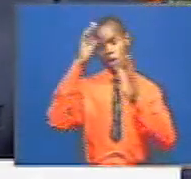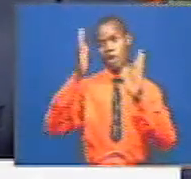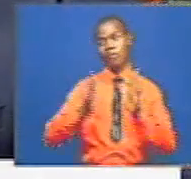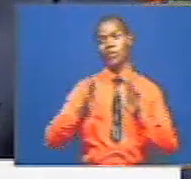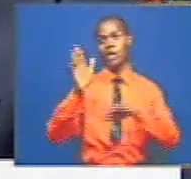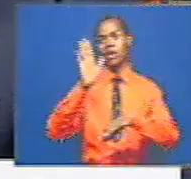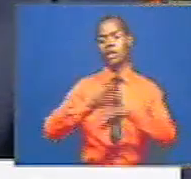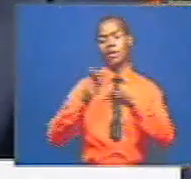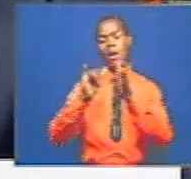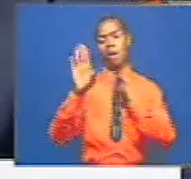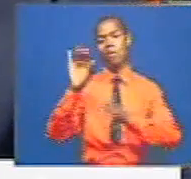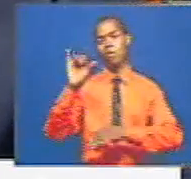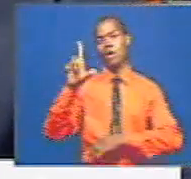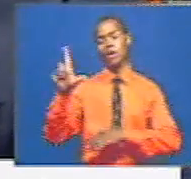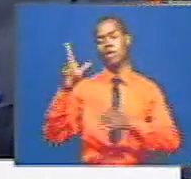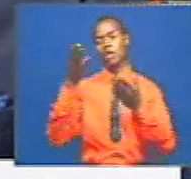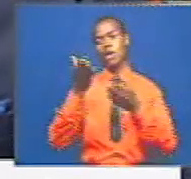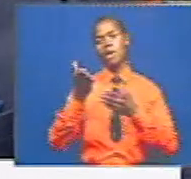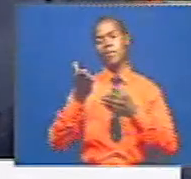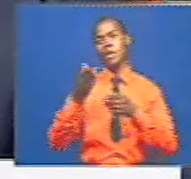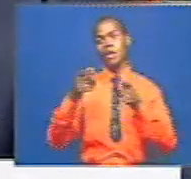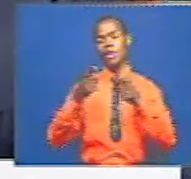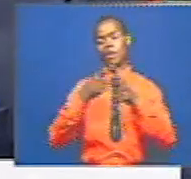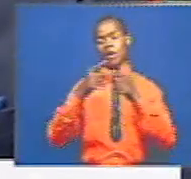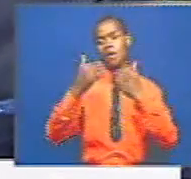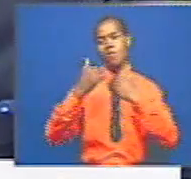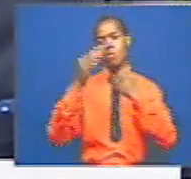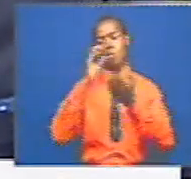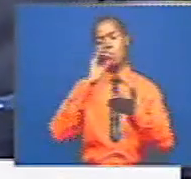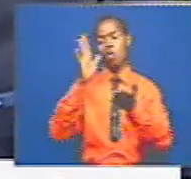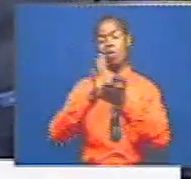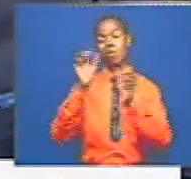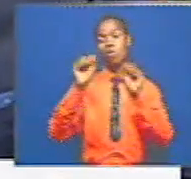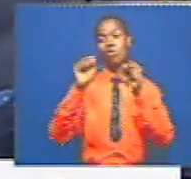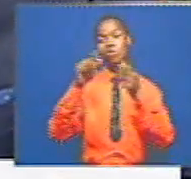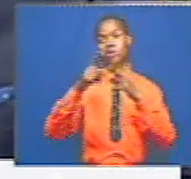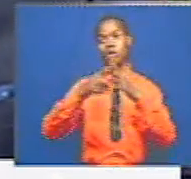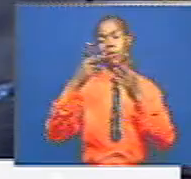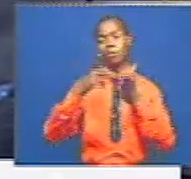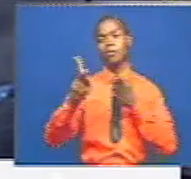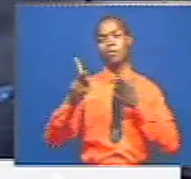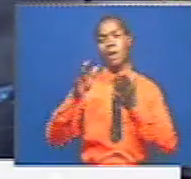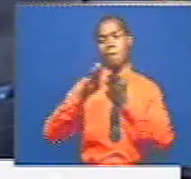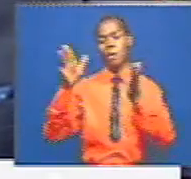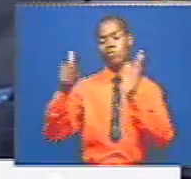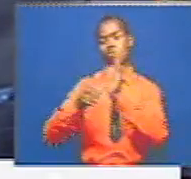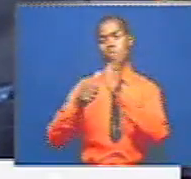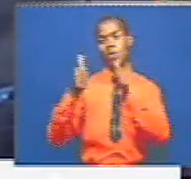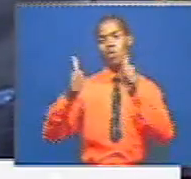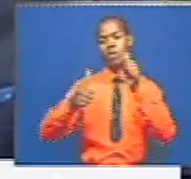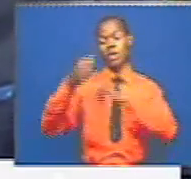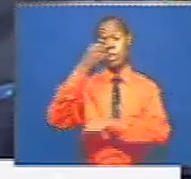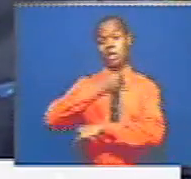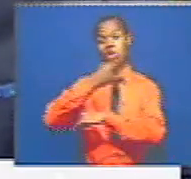that bill there of $1 billion. Mm-hmm. And now he has promised that they will start paying. The big problem is that with this institution, they are